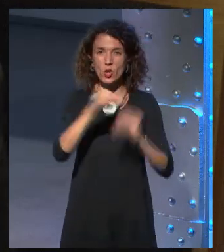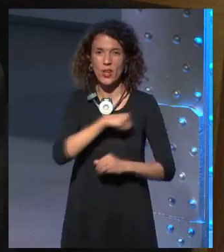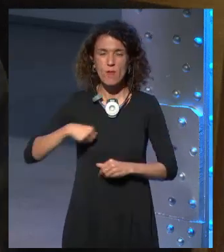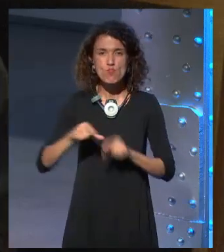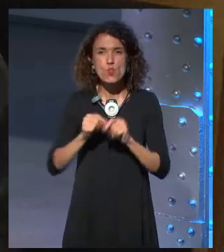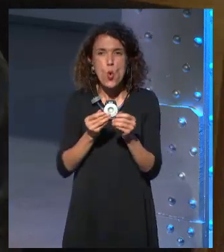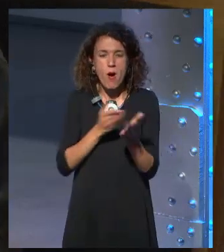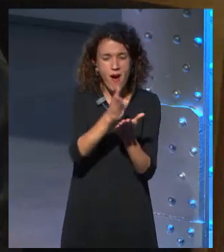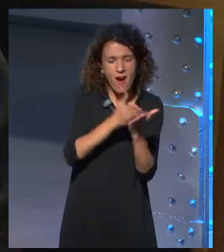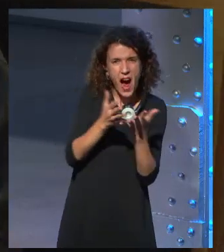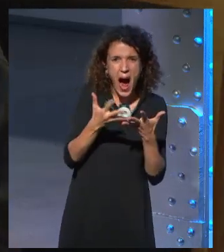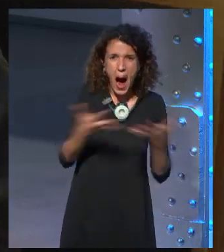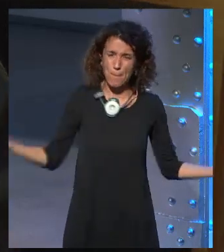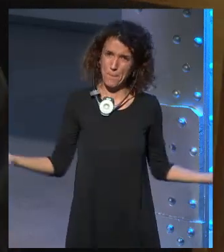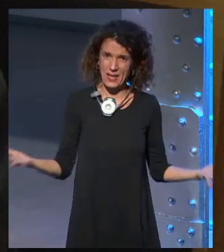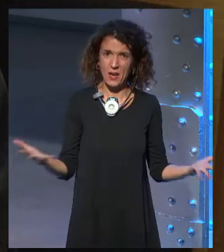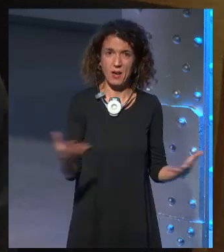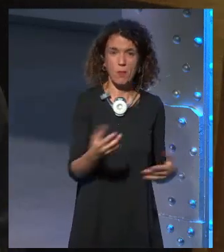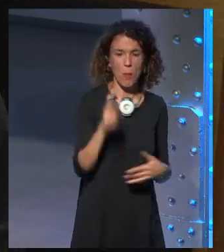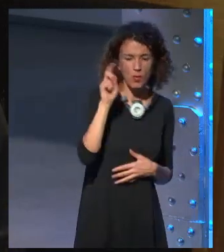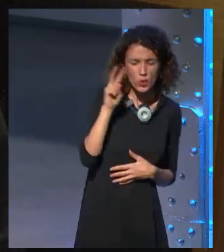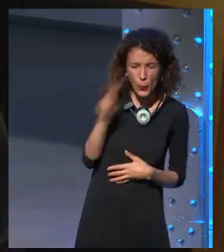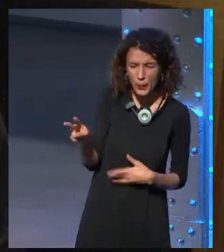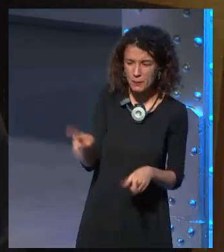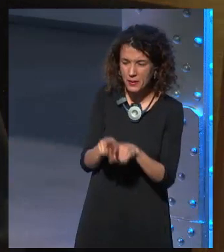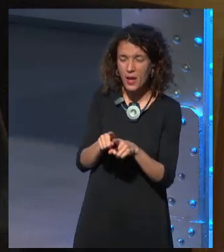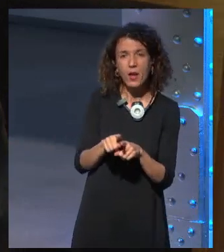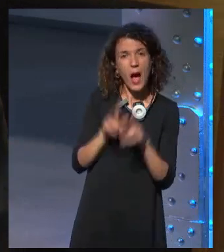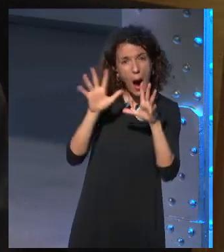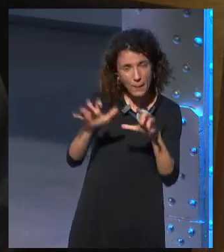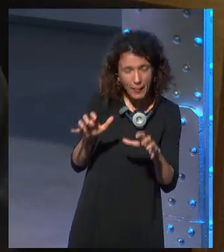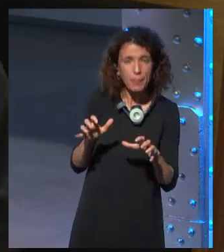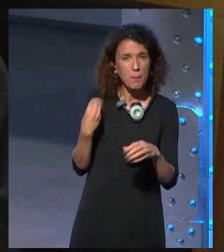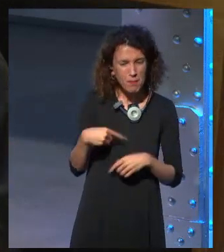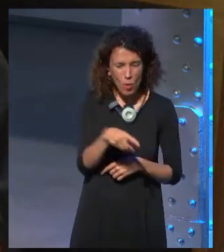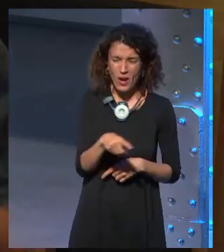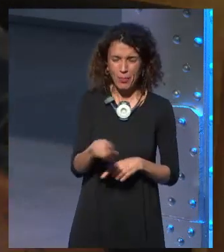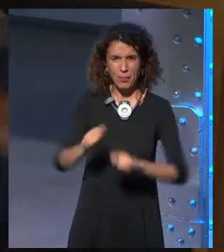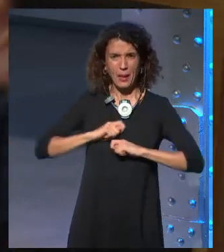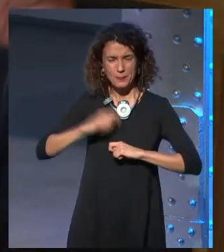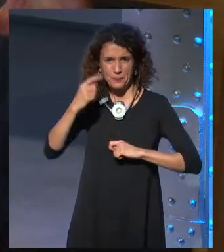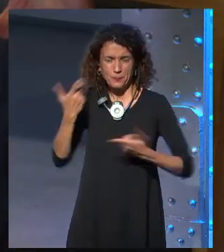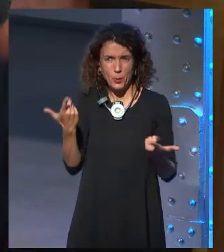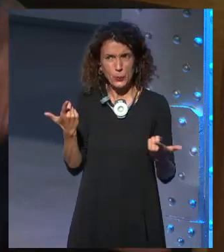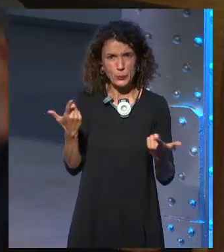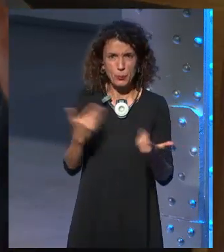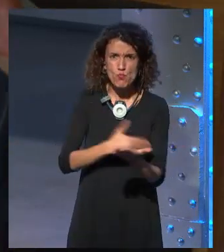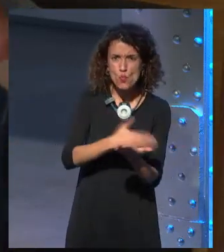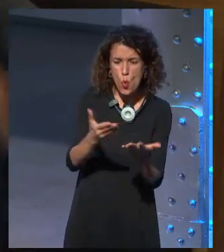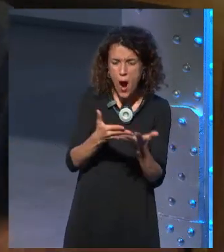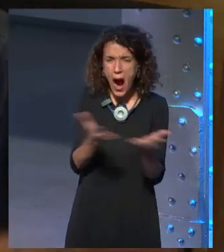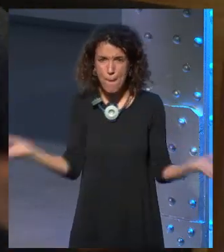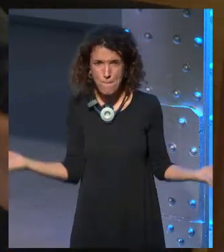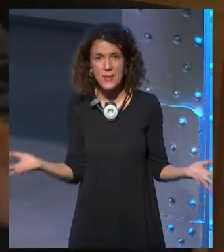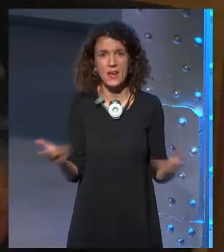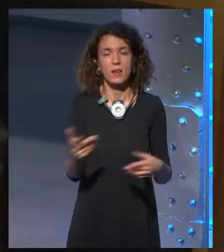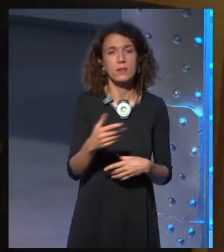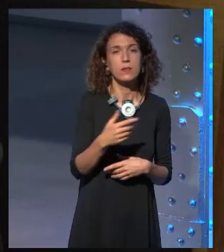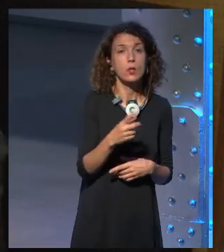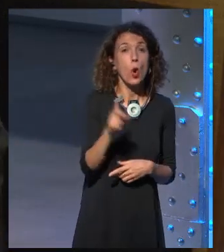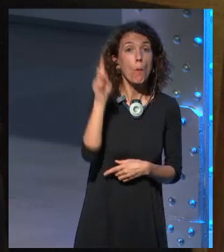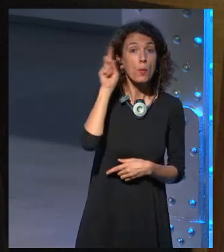personalization, customization experiences can be perhaps too broad for a professor, for a teacher, even for a teacher who learns.